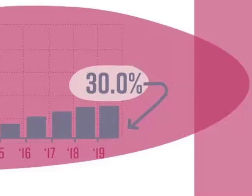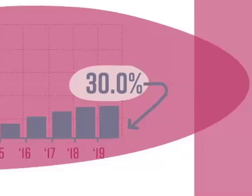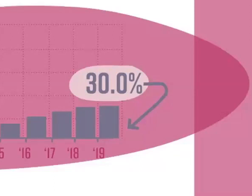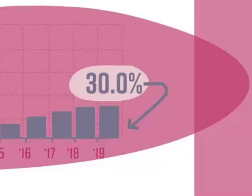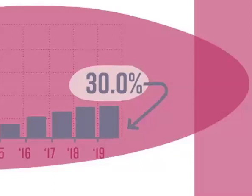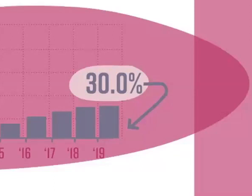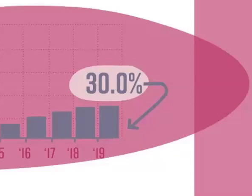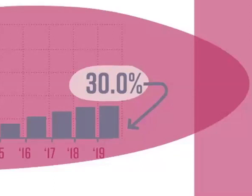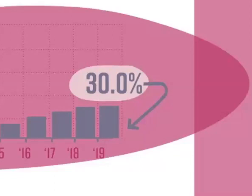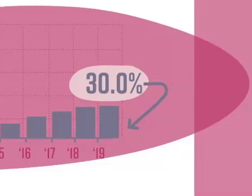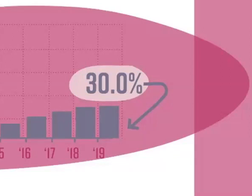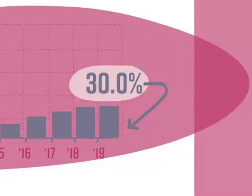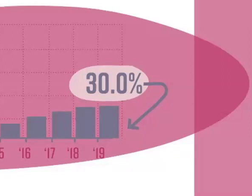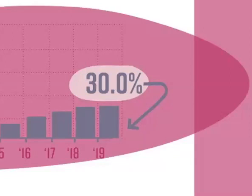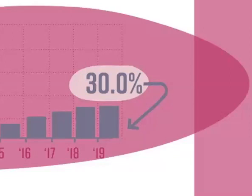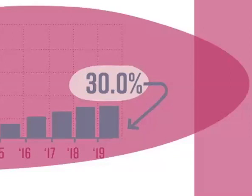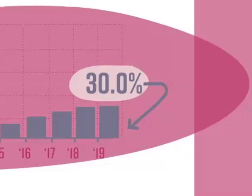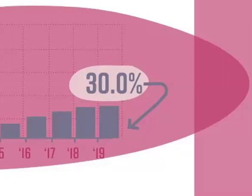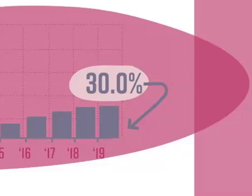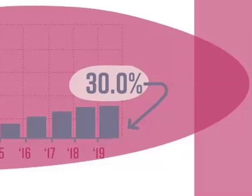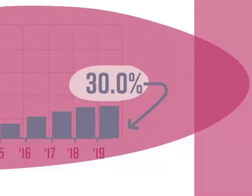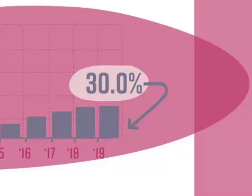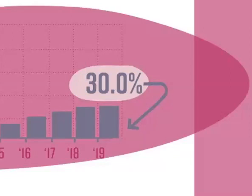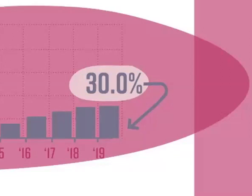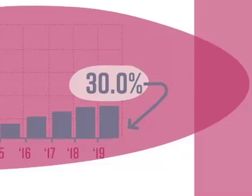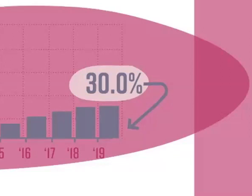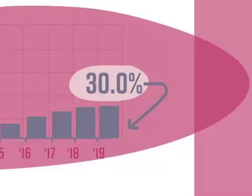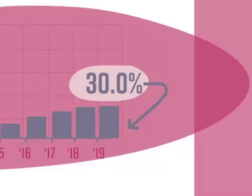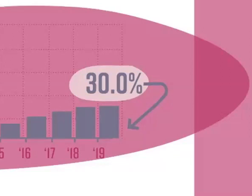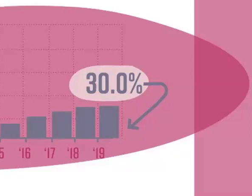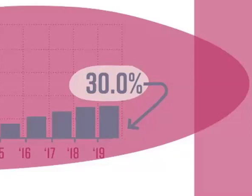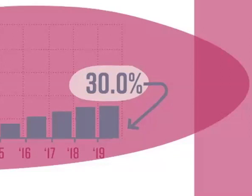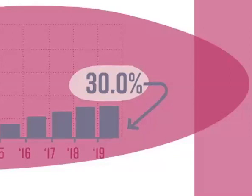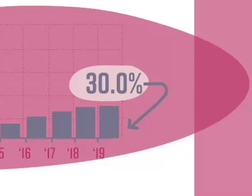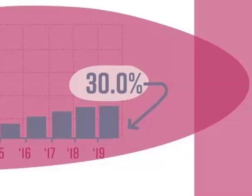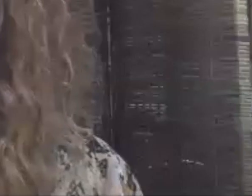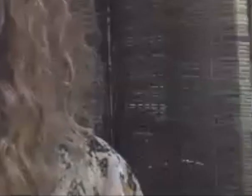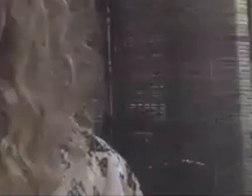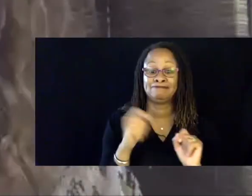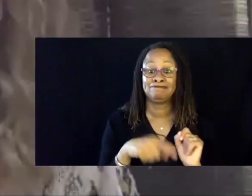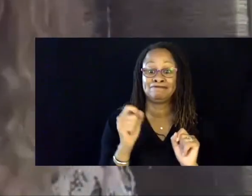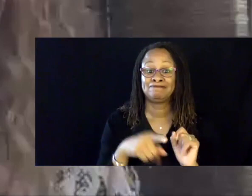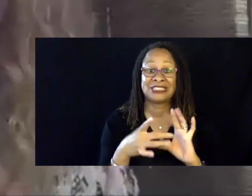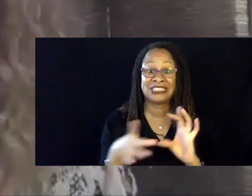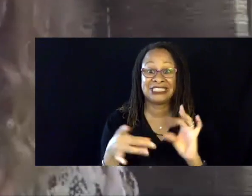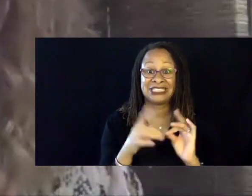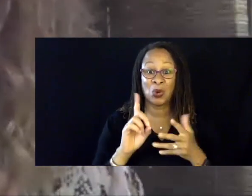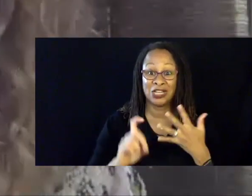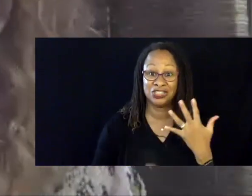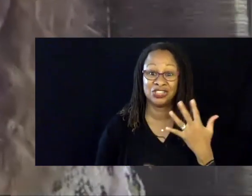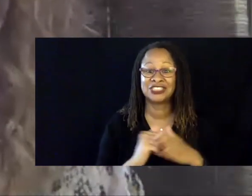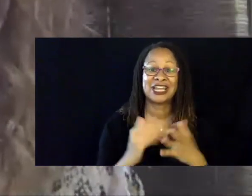DeNono. Thank you so much, Caroline. And there are a few of you are asking questions